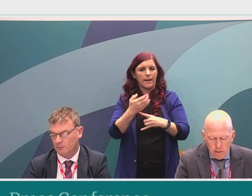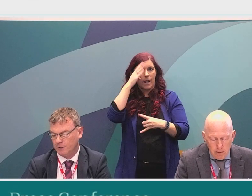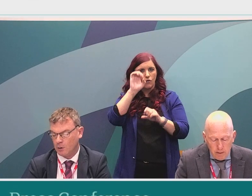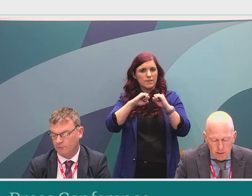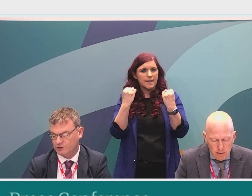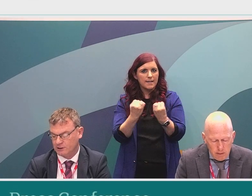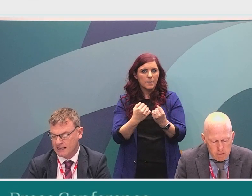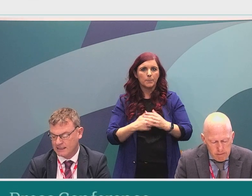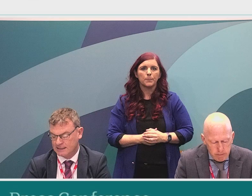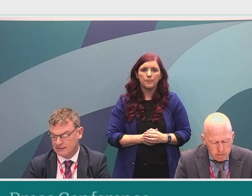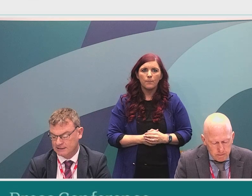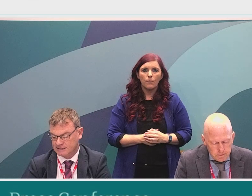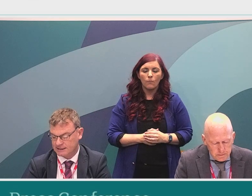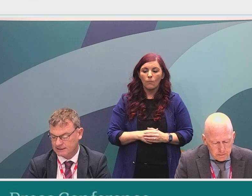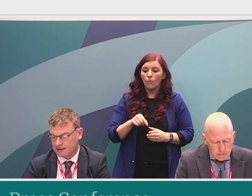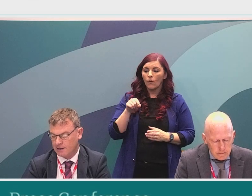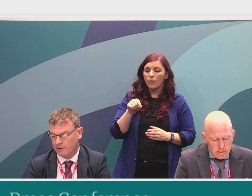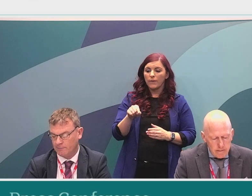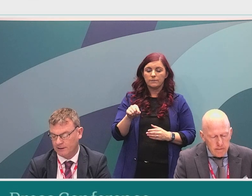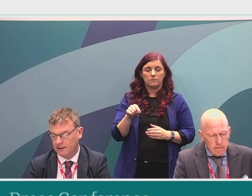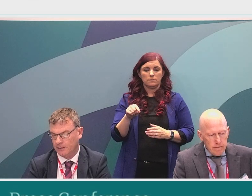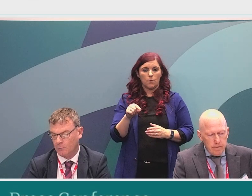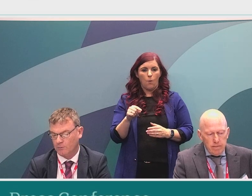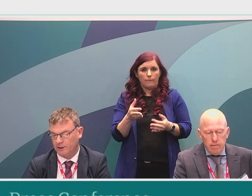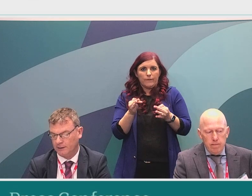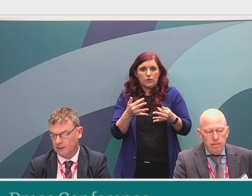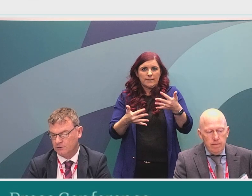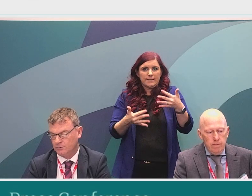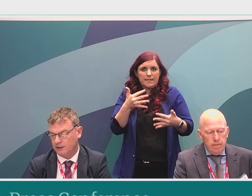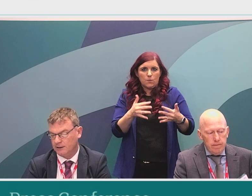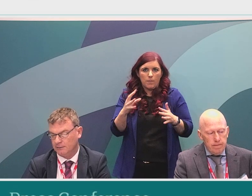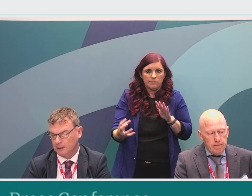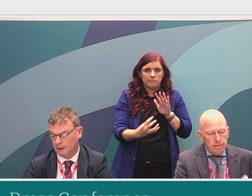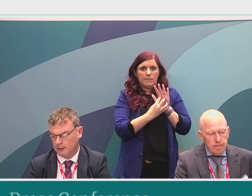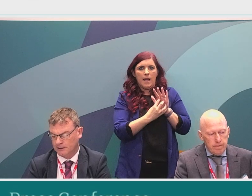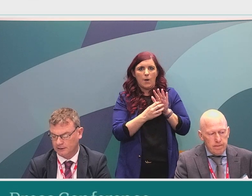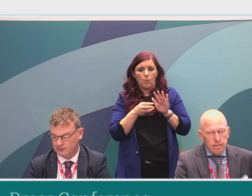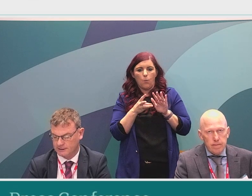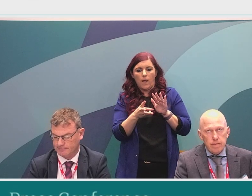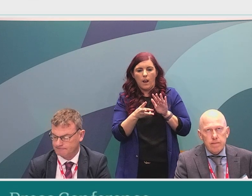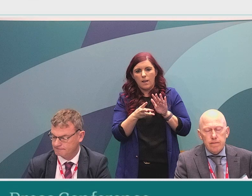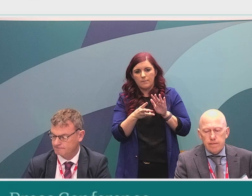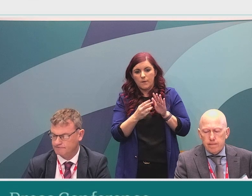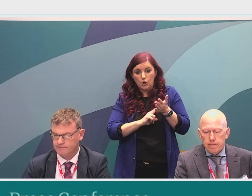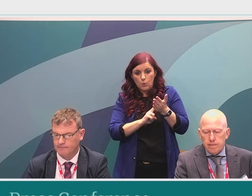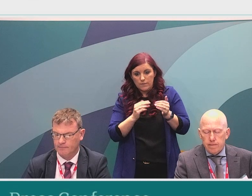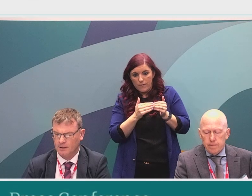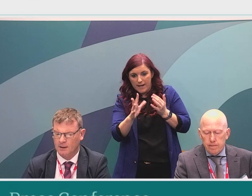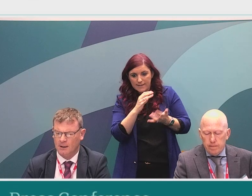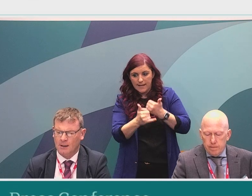will now be official statistics and are embedded in our work plan to do again in kind of 10 years' time.